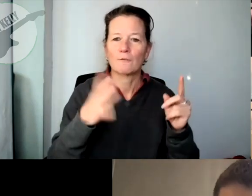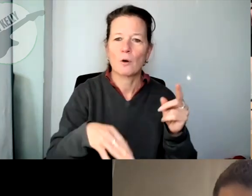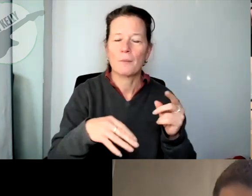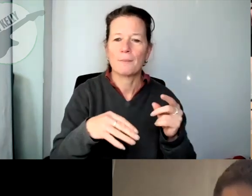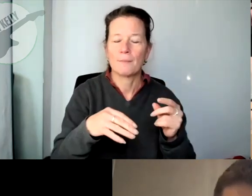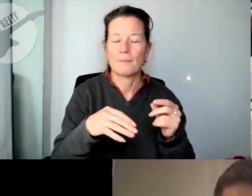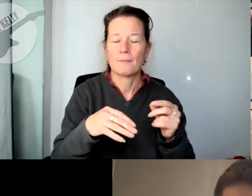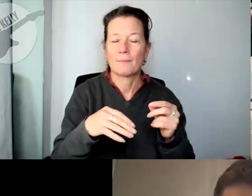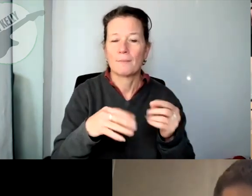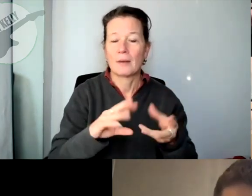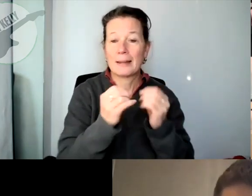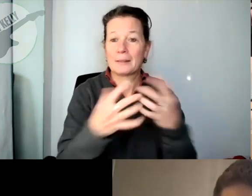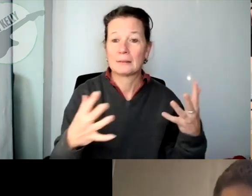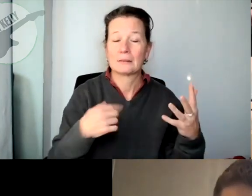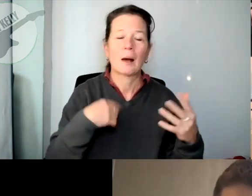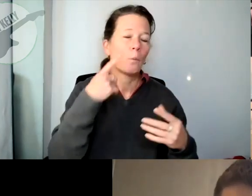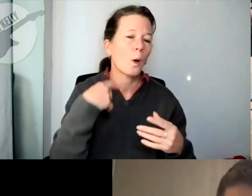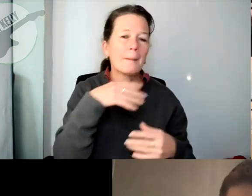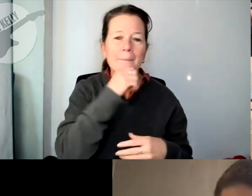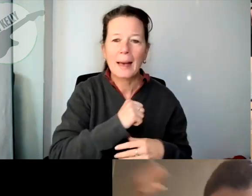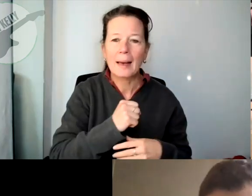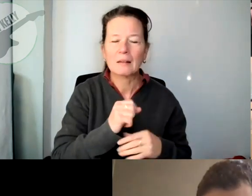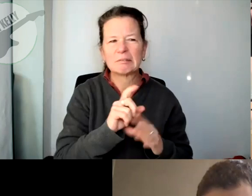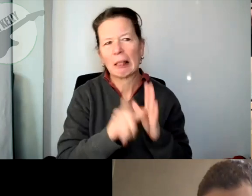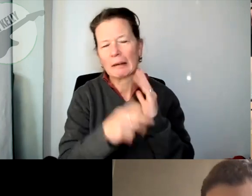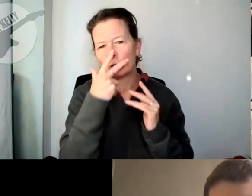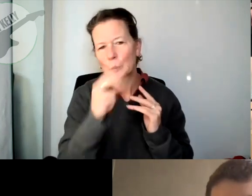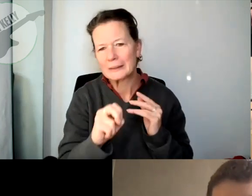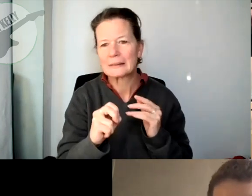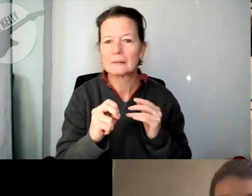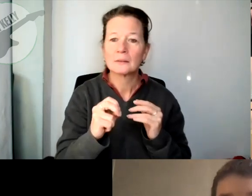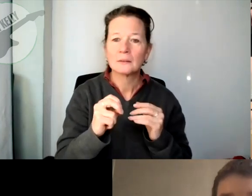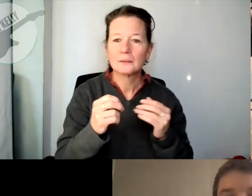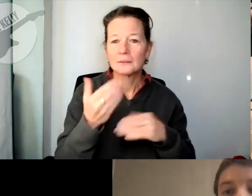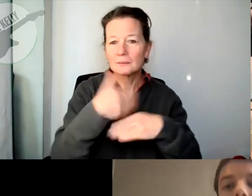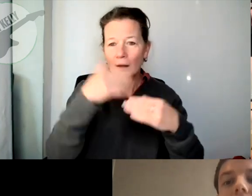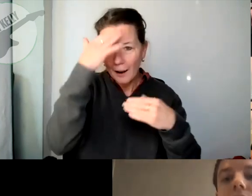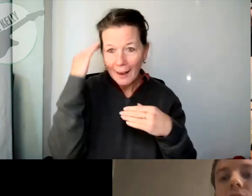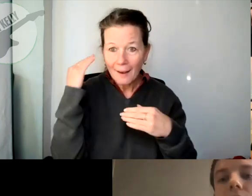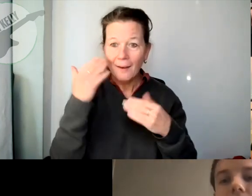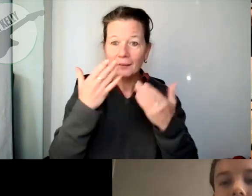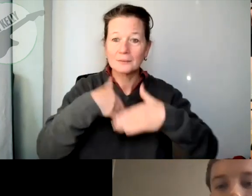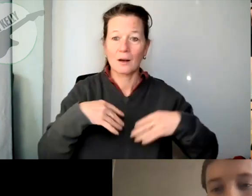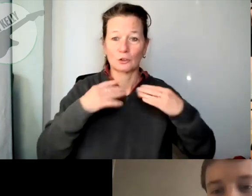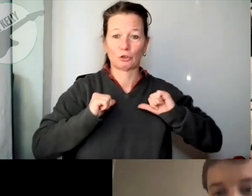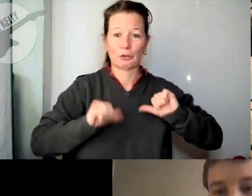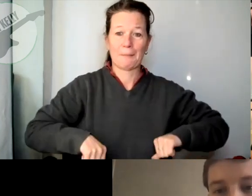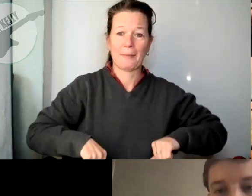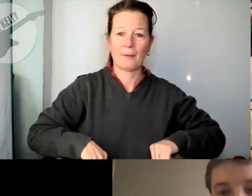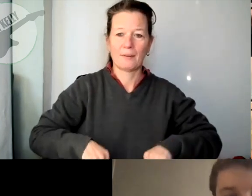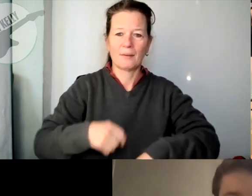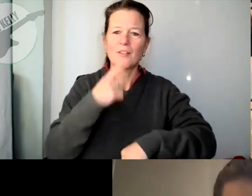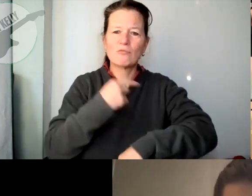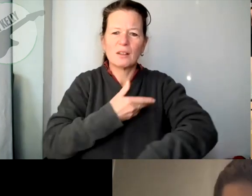white man in my late 20s. I've got dark hair. I'm wearing a dark jumper, sort of red in the lower half, but